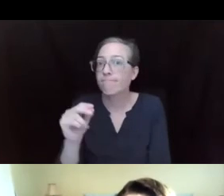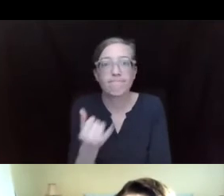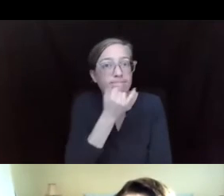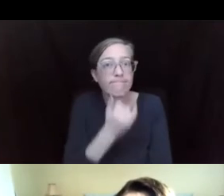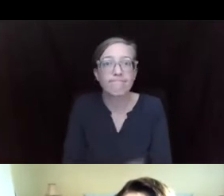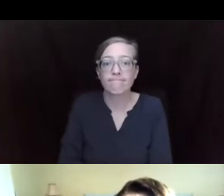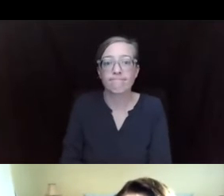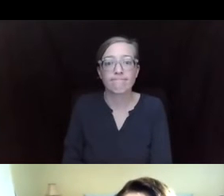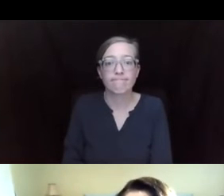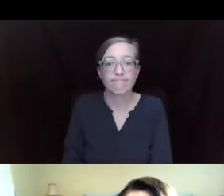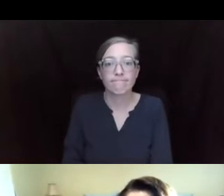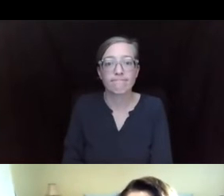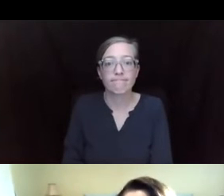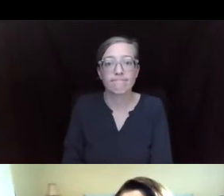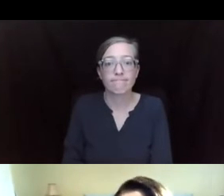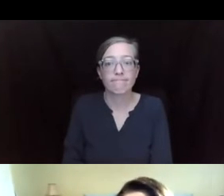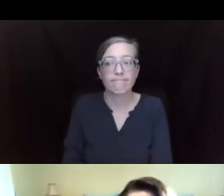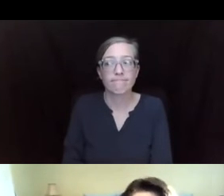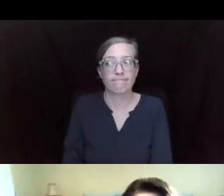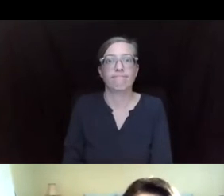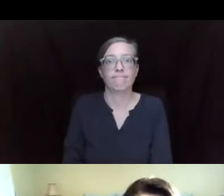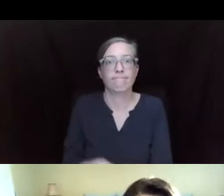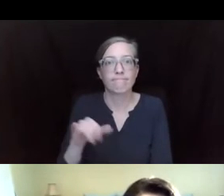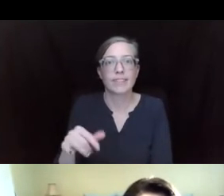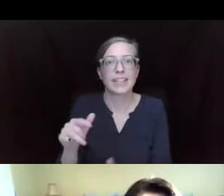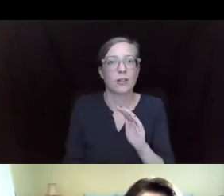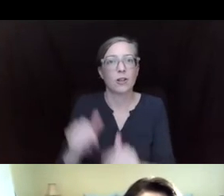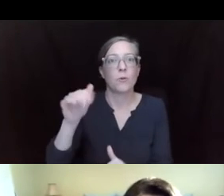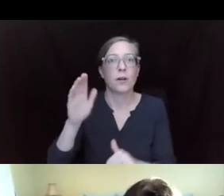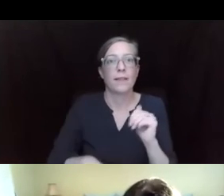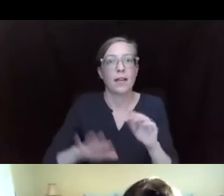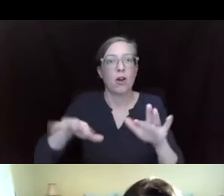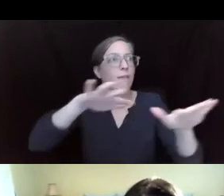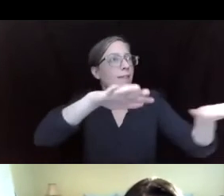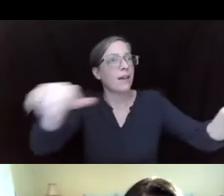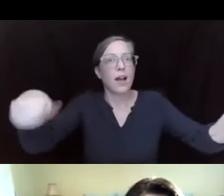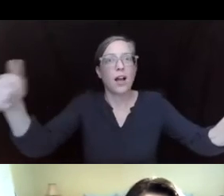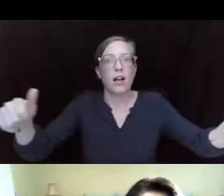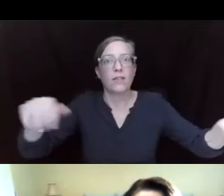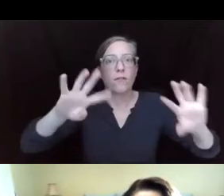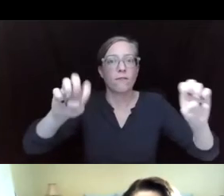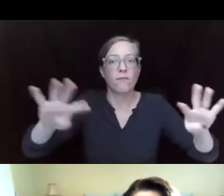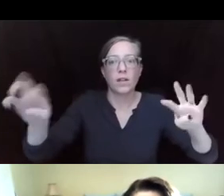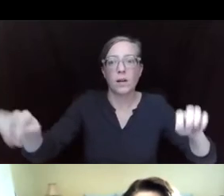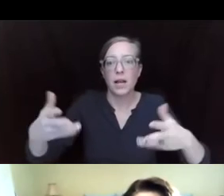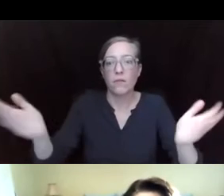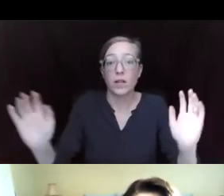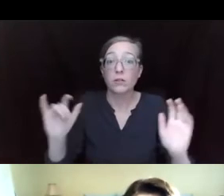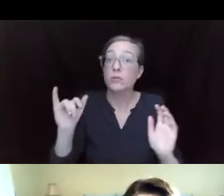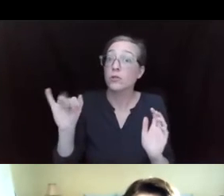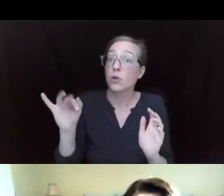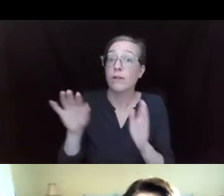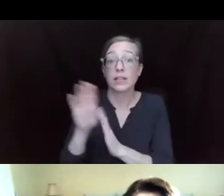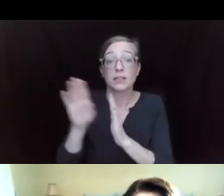2 orders of magnitude lower than all the other phenomena there. So if I write the equation, I can actually remove